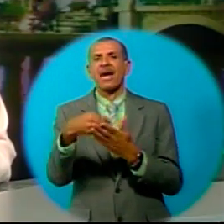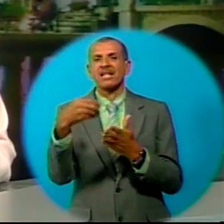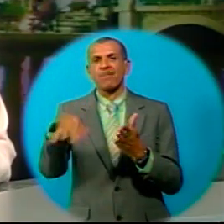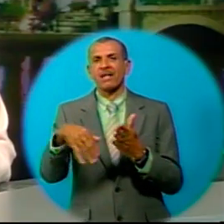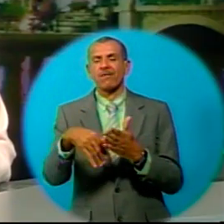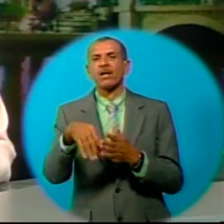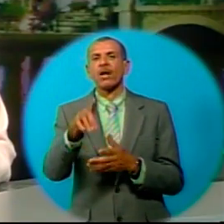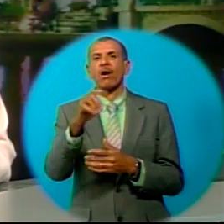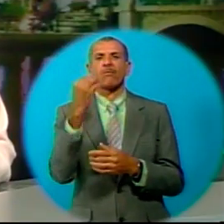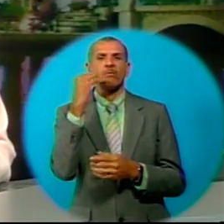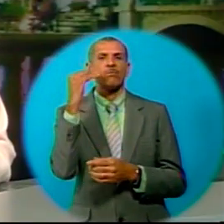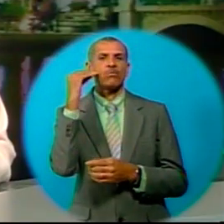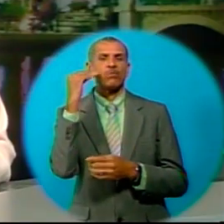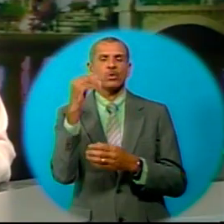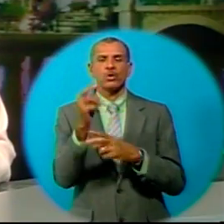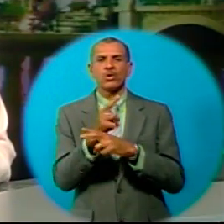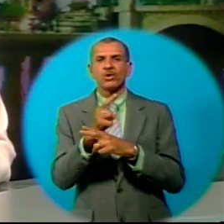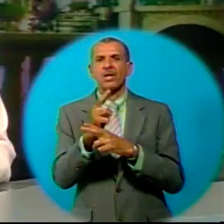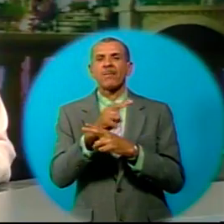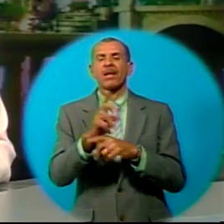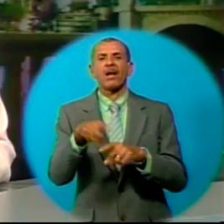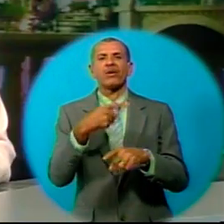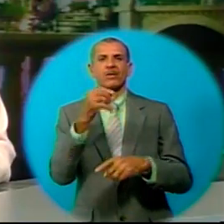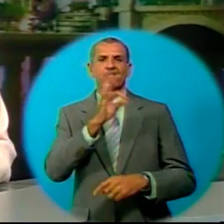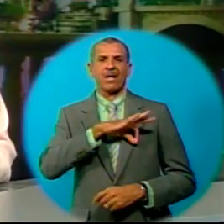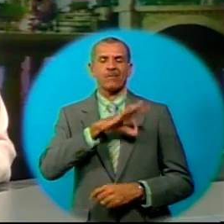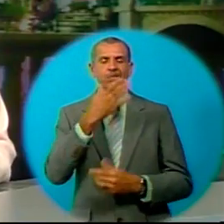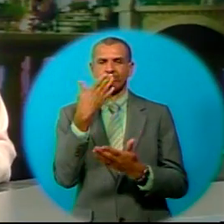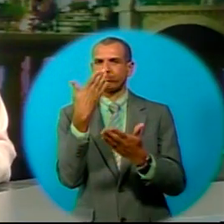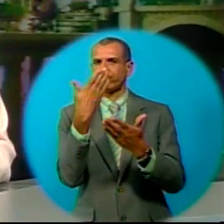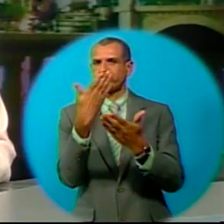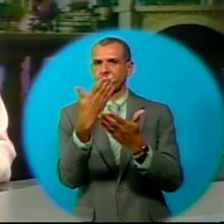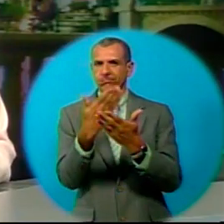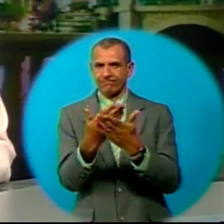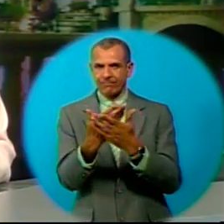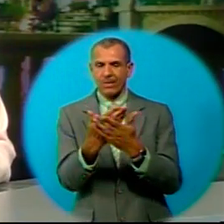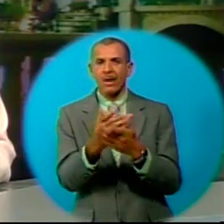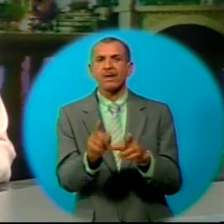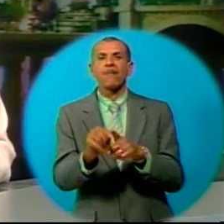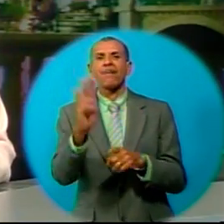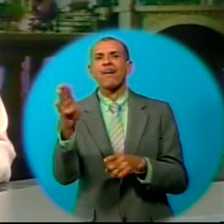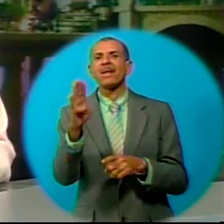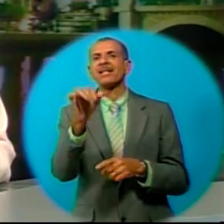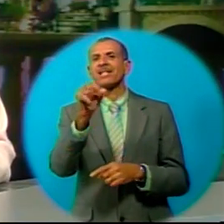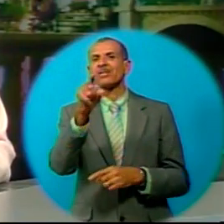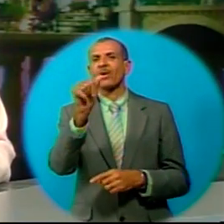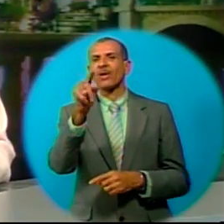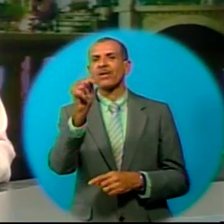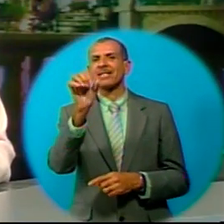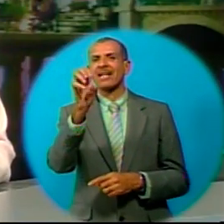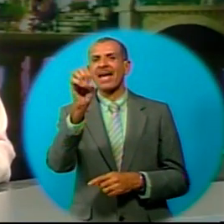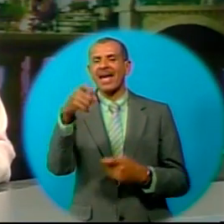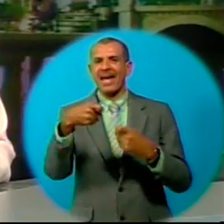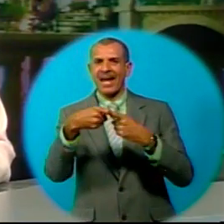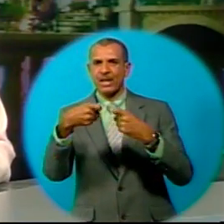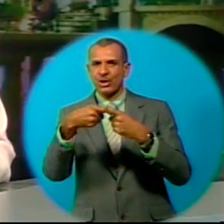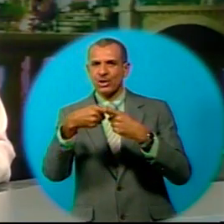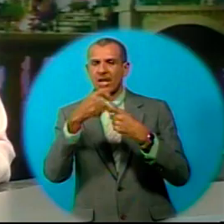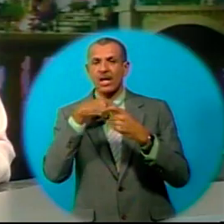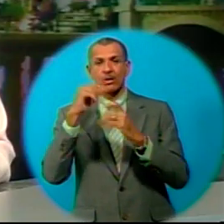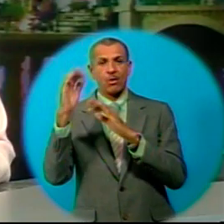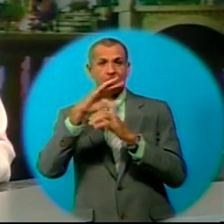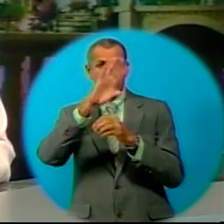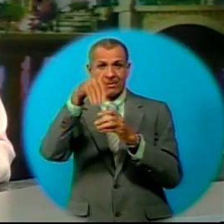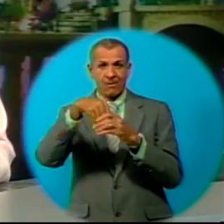but notes the long-term benefit is exceptionally good. Meanwhile, the Barbados-based Solaris Energy is hoping to cash